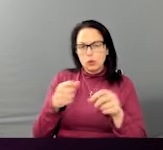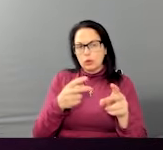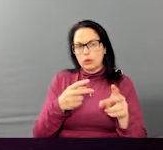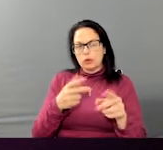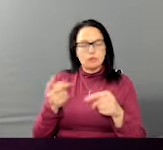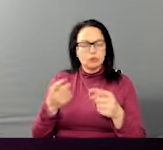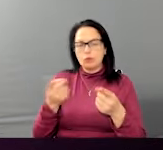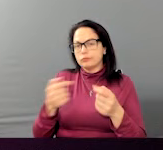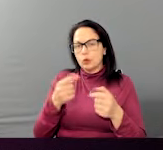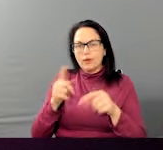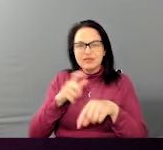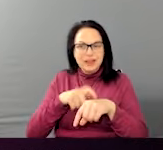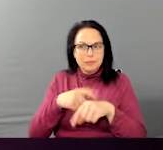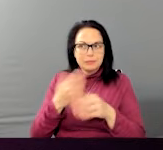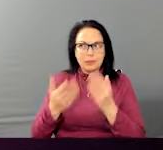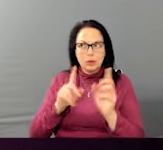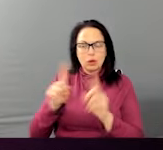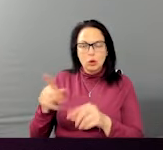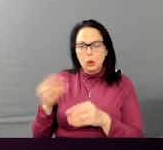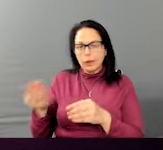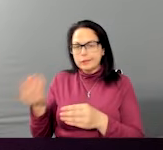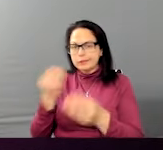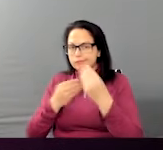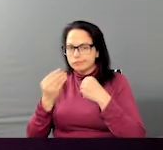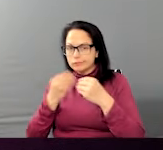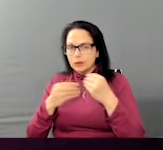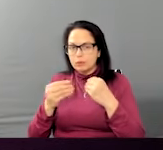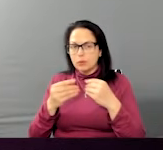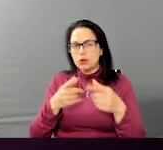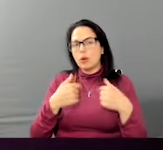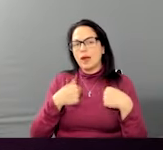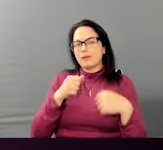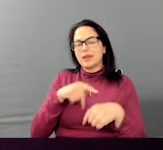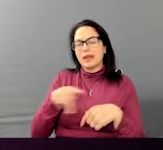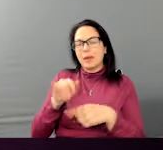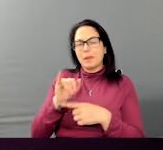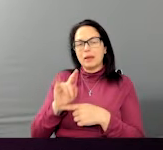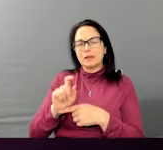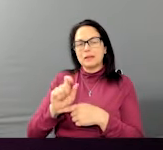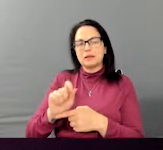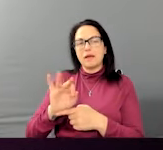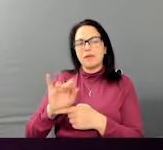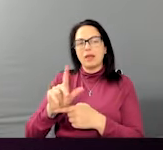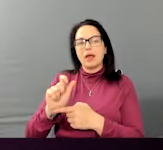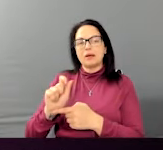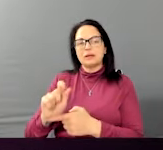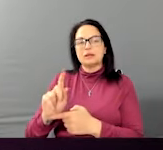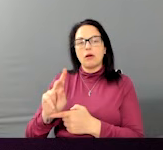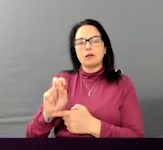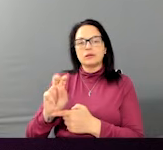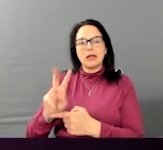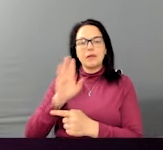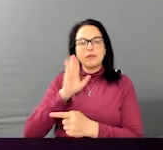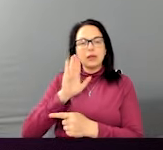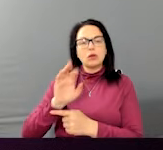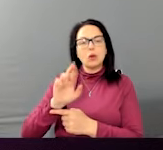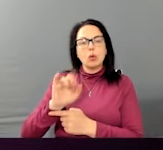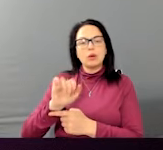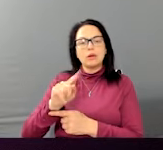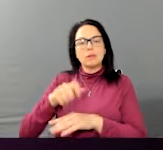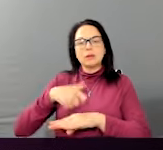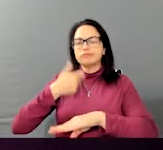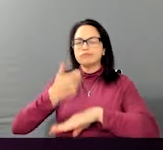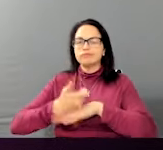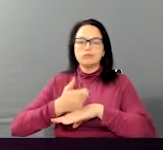snack, you are totally done. You grab the app ID .fly.dev, and your Remix app is deployed to